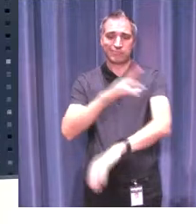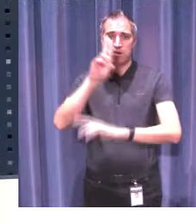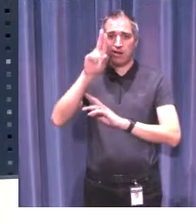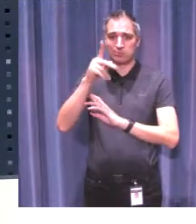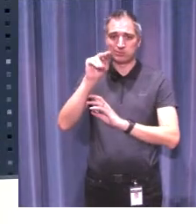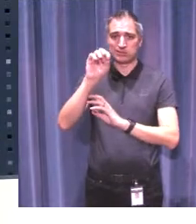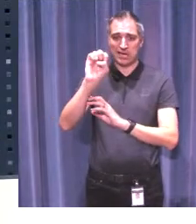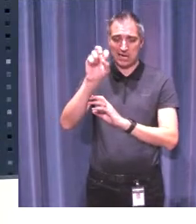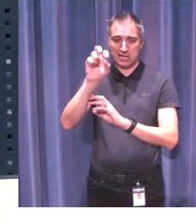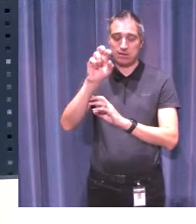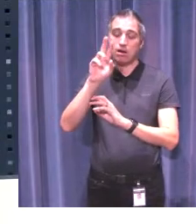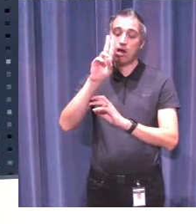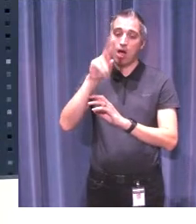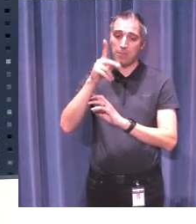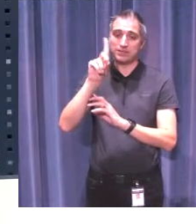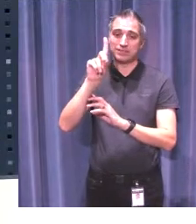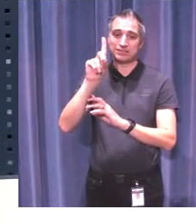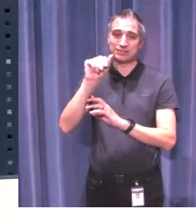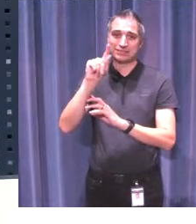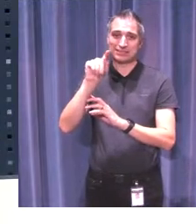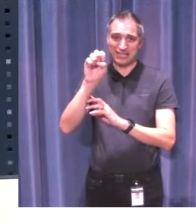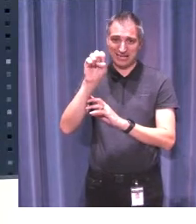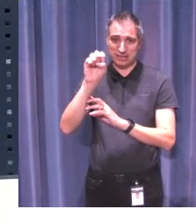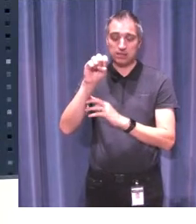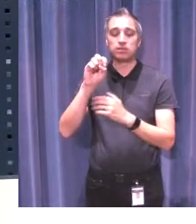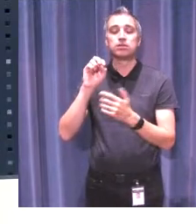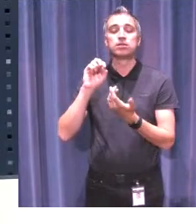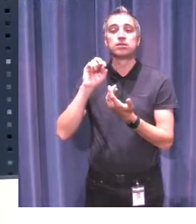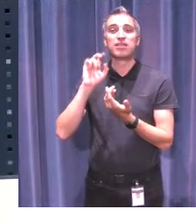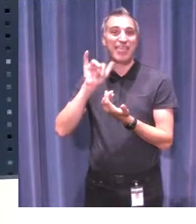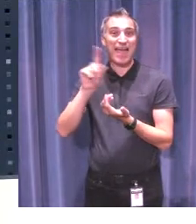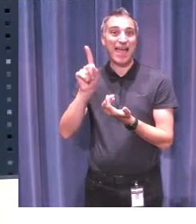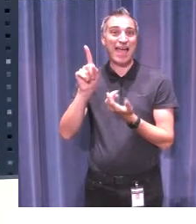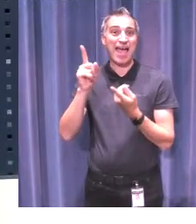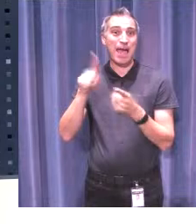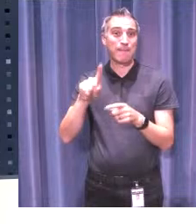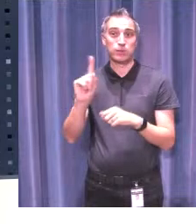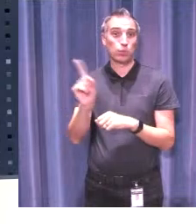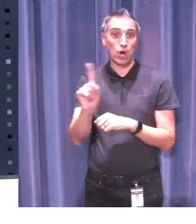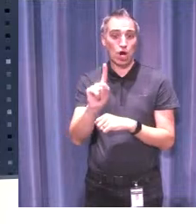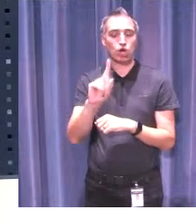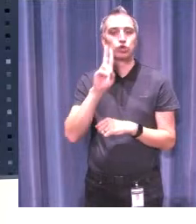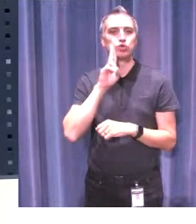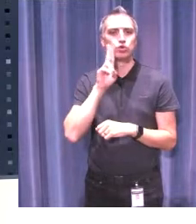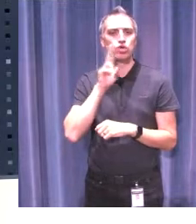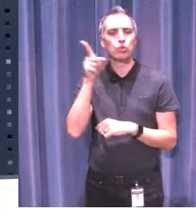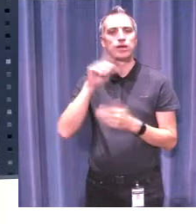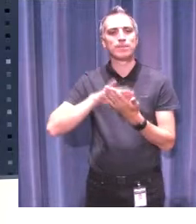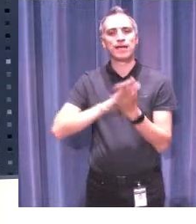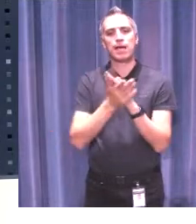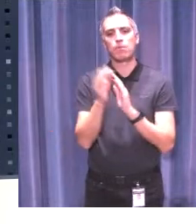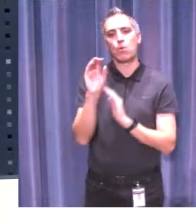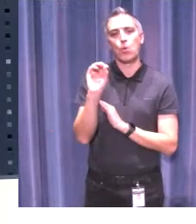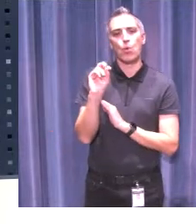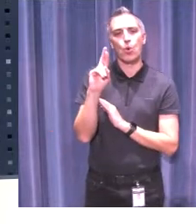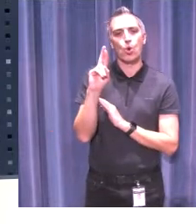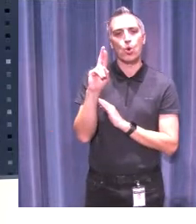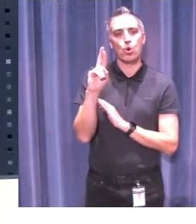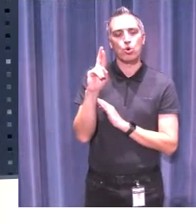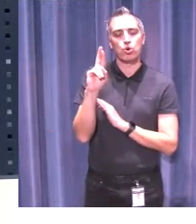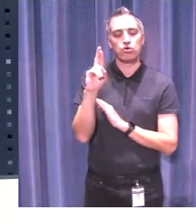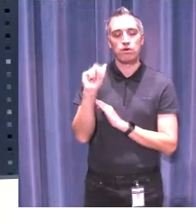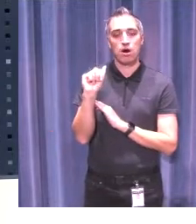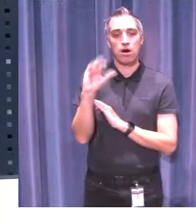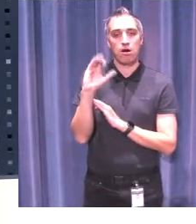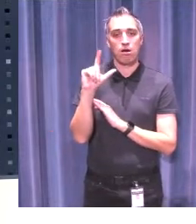we went or became an Oracle school and implemented an enterprise system known as